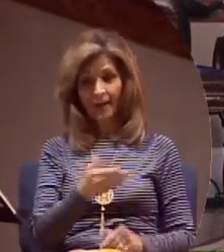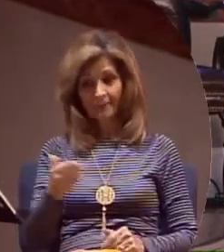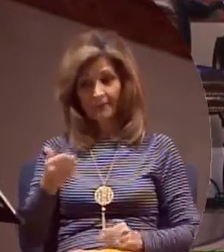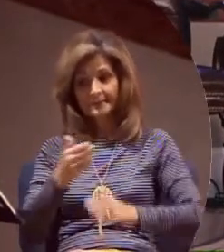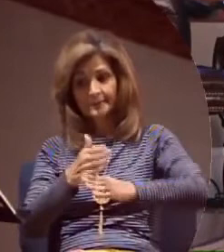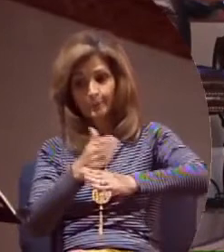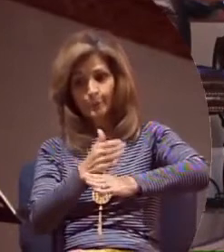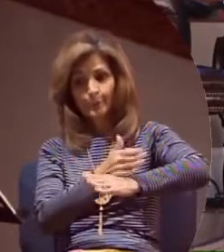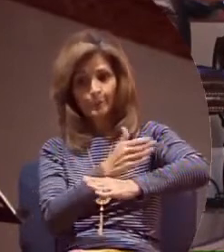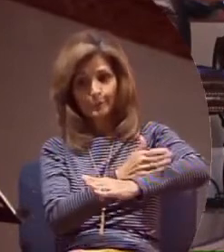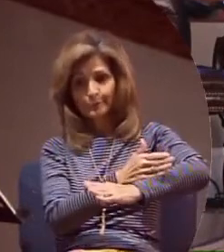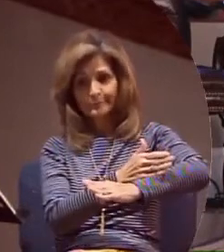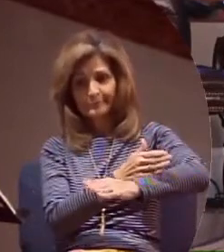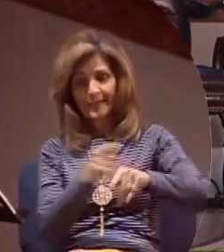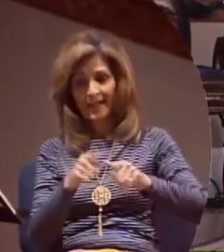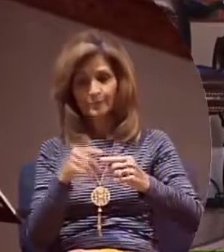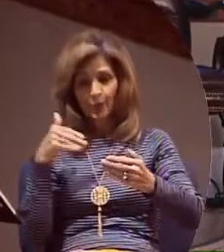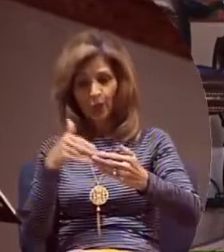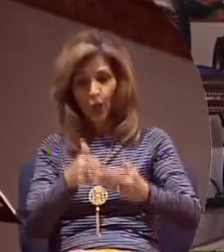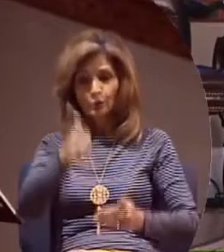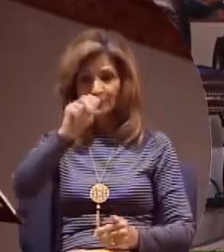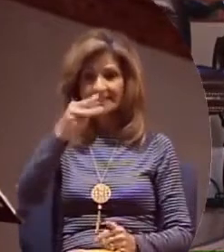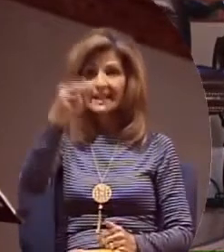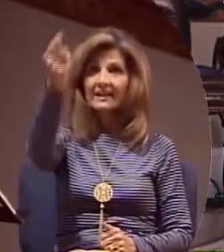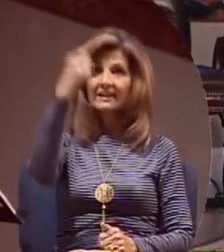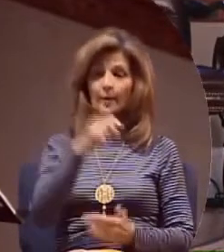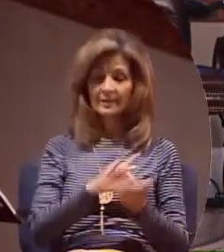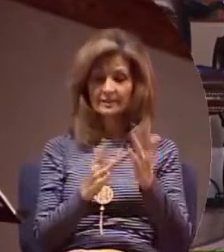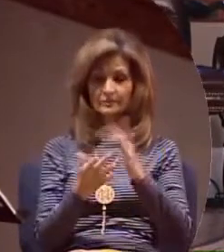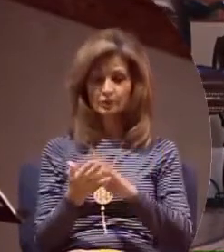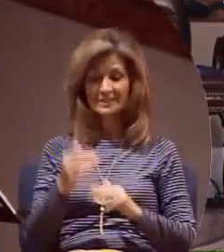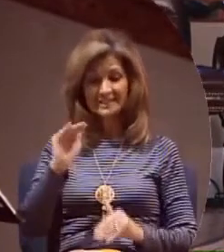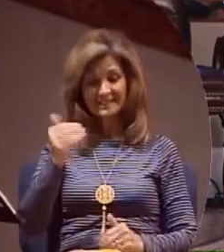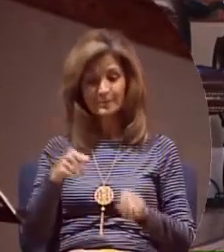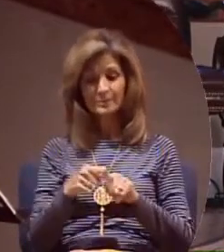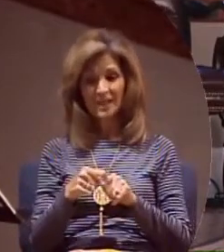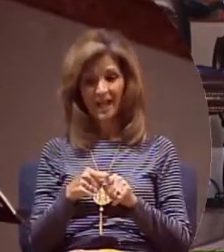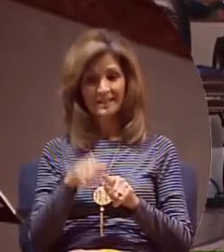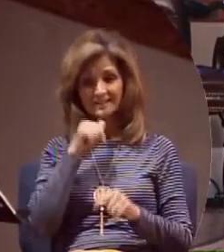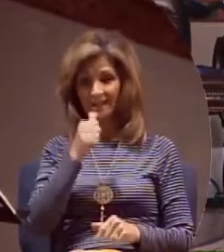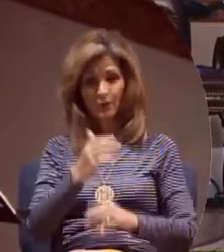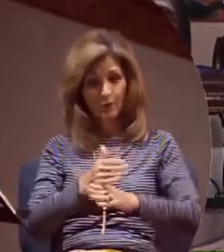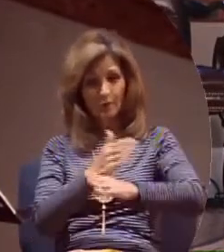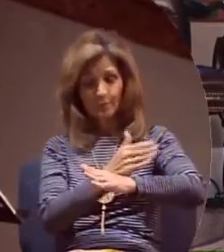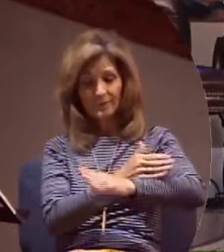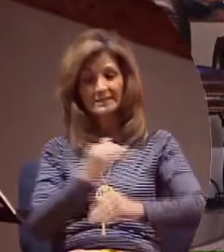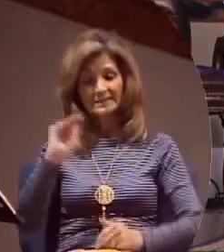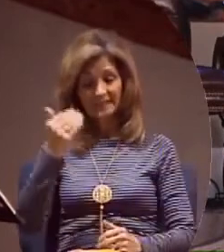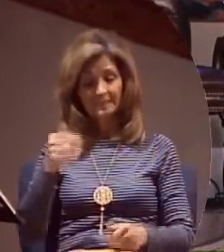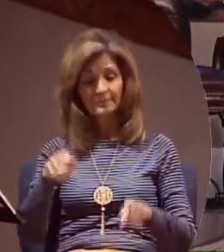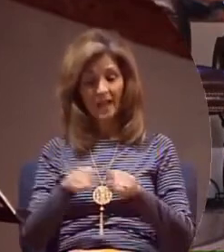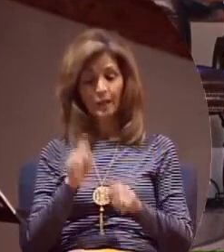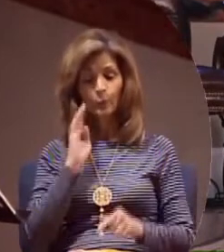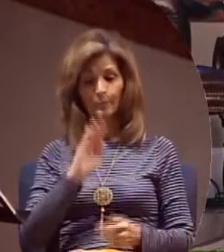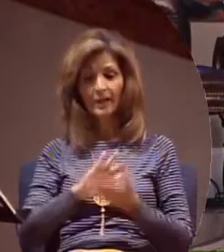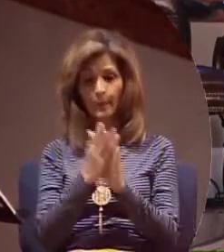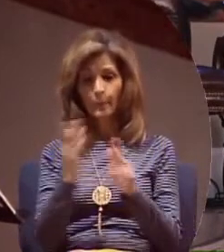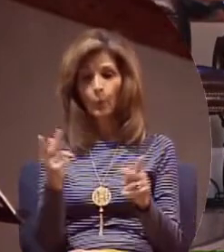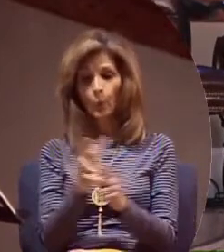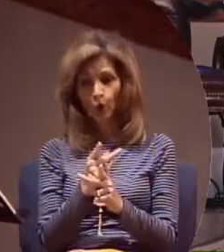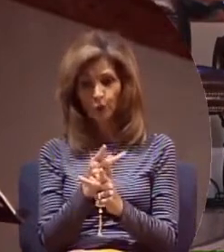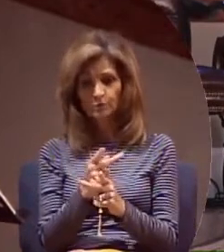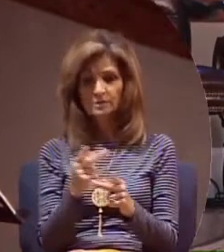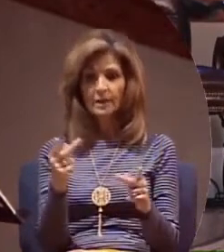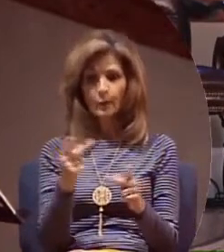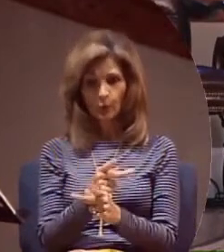too much better as we get closer to the second coming of Jesus. Sounds like to me it's not going to get better. It sounds like to me it's going to get worse